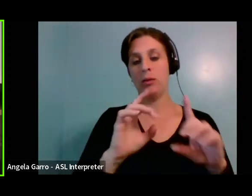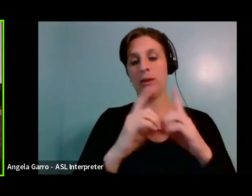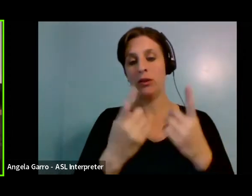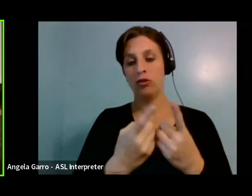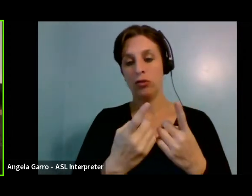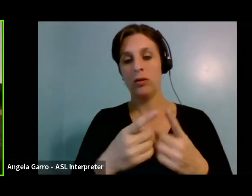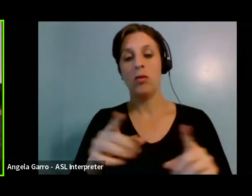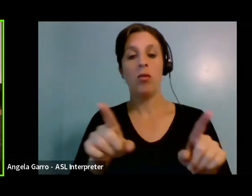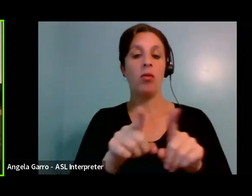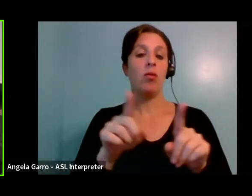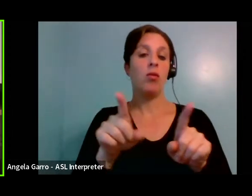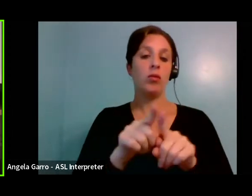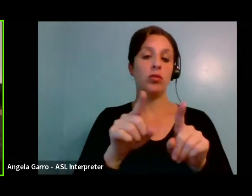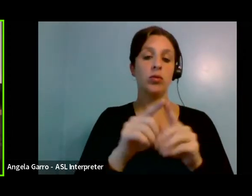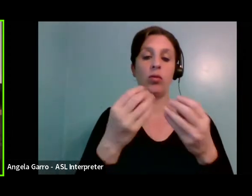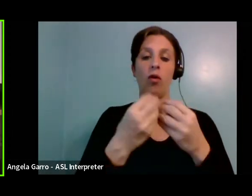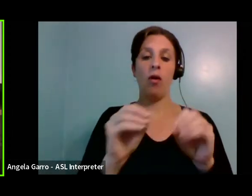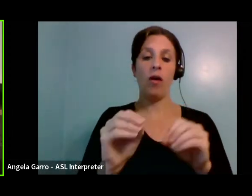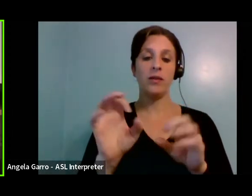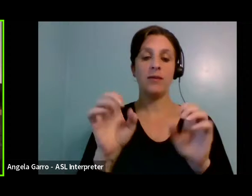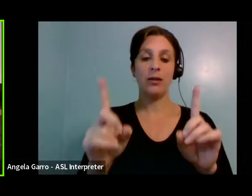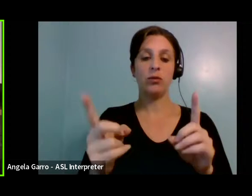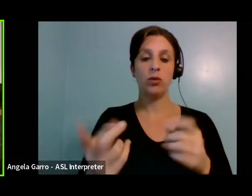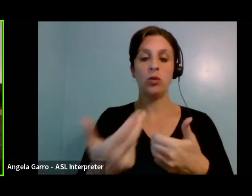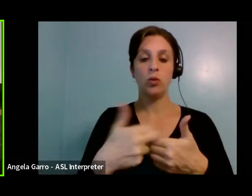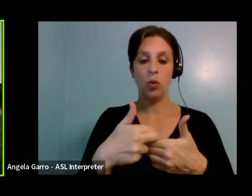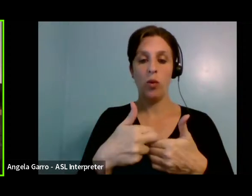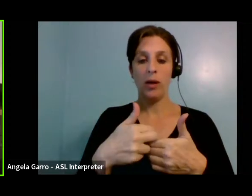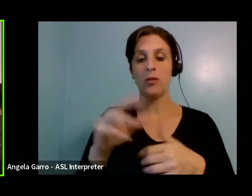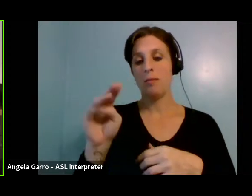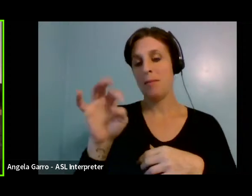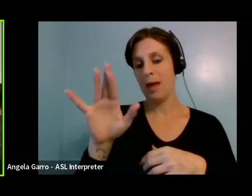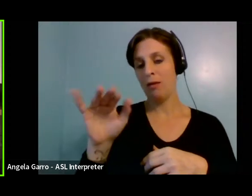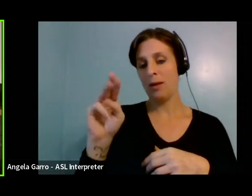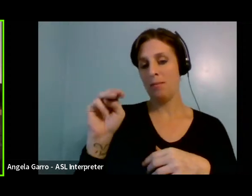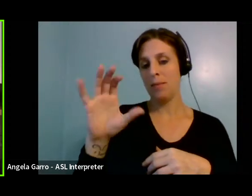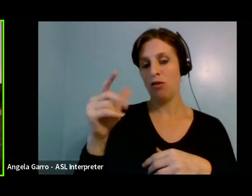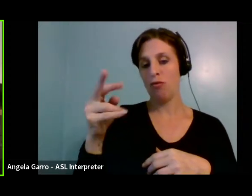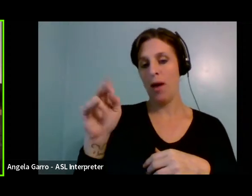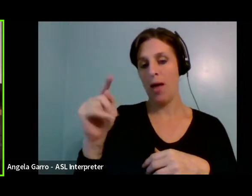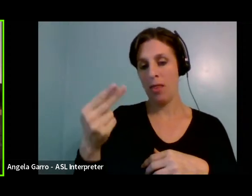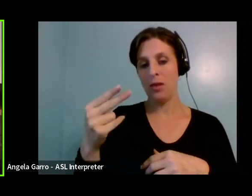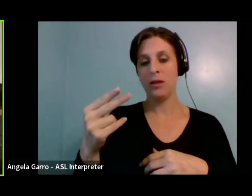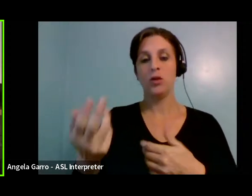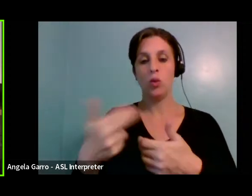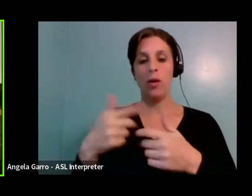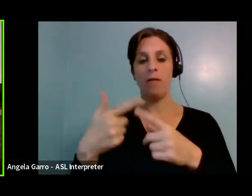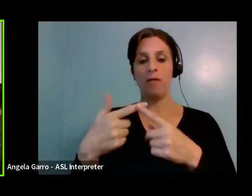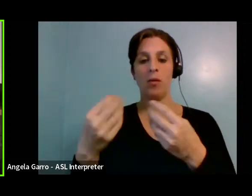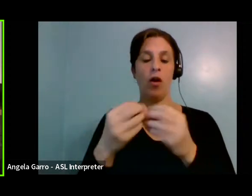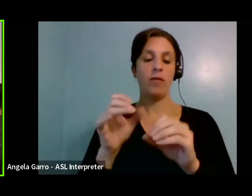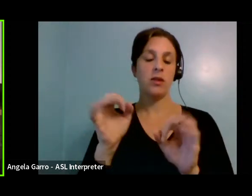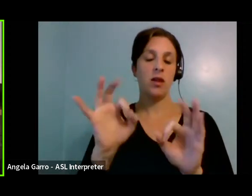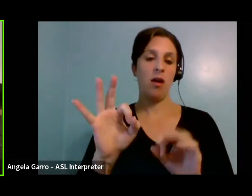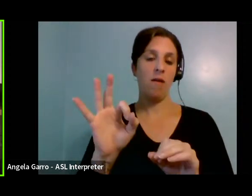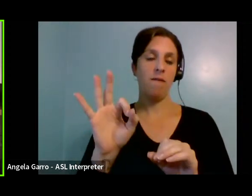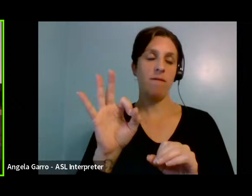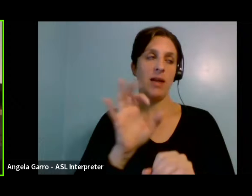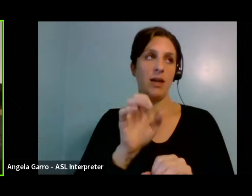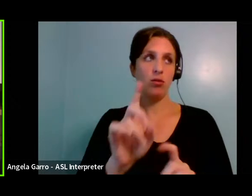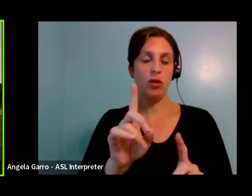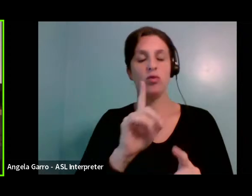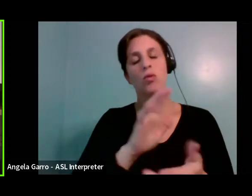the Office of Education joined, so Mary McGrath was there from the Office of Education. So it's a really nice balance